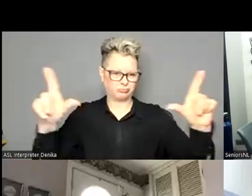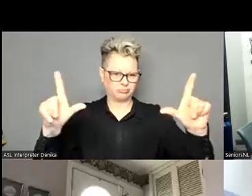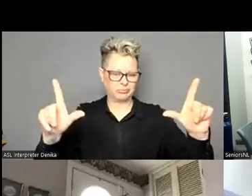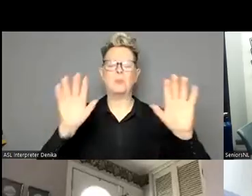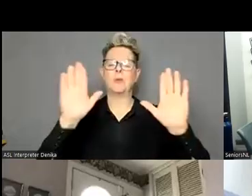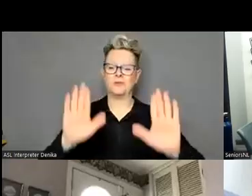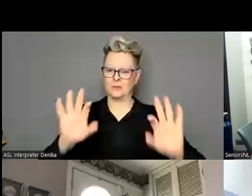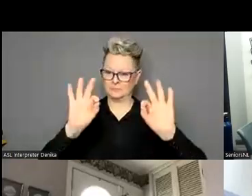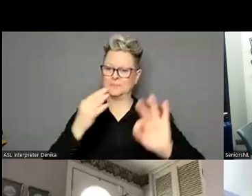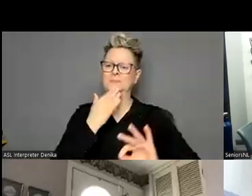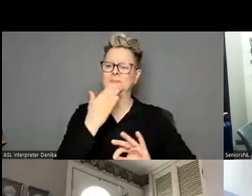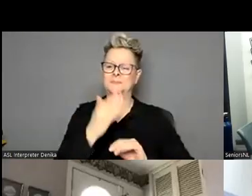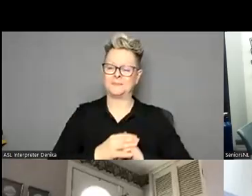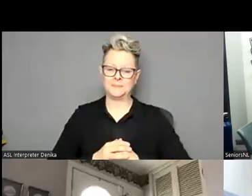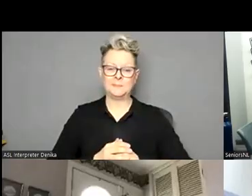Wonderful.